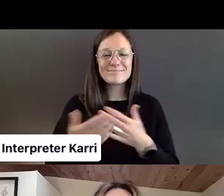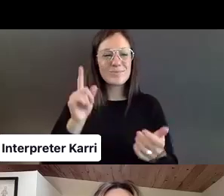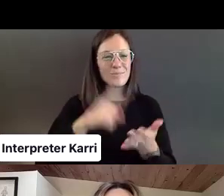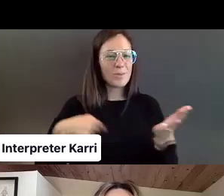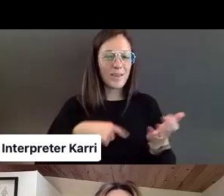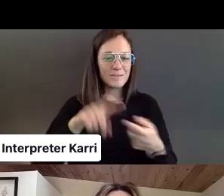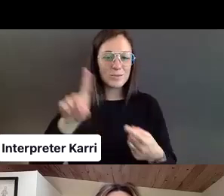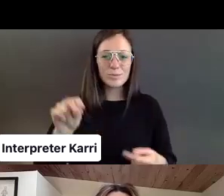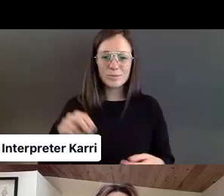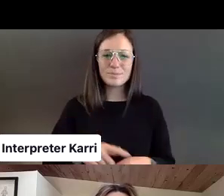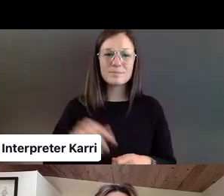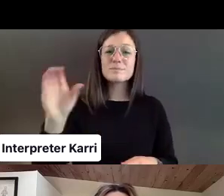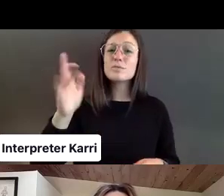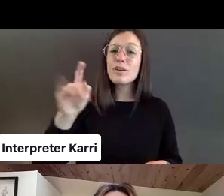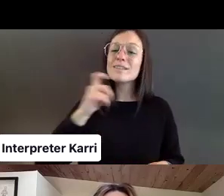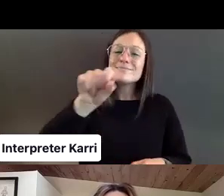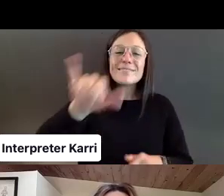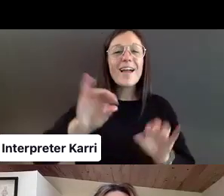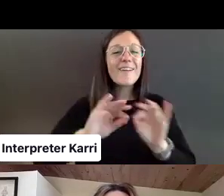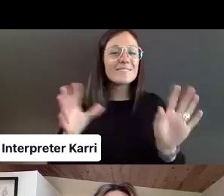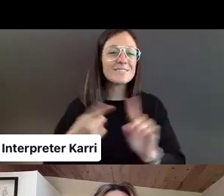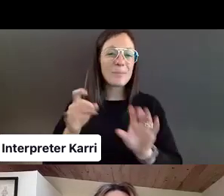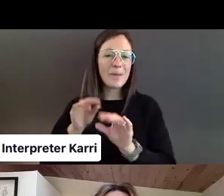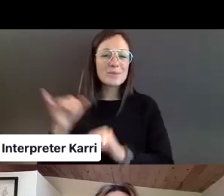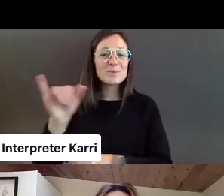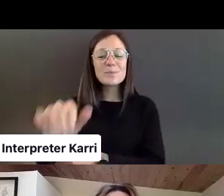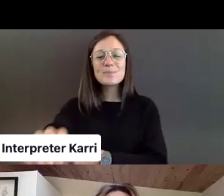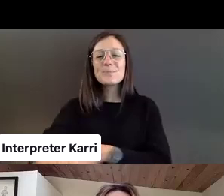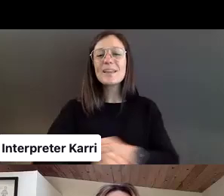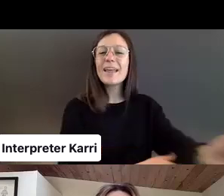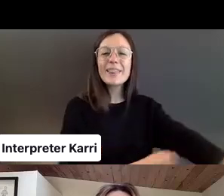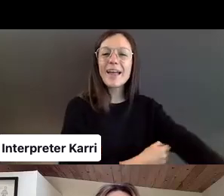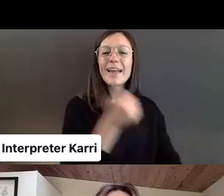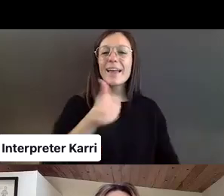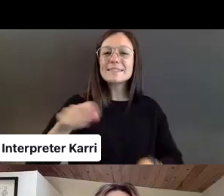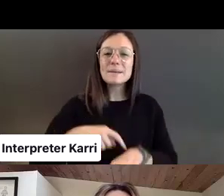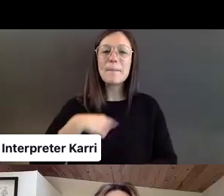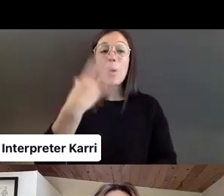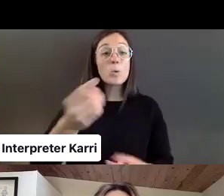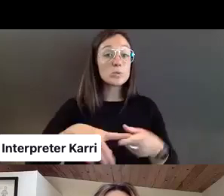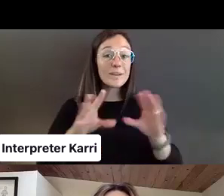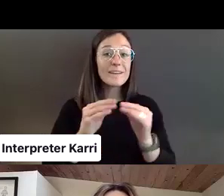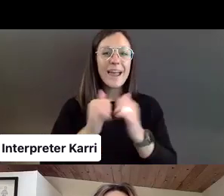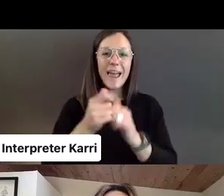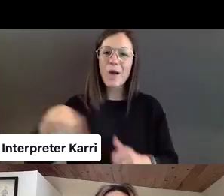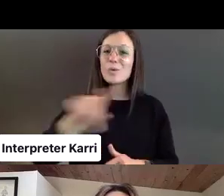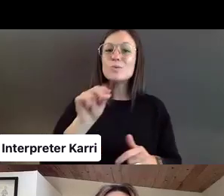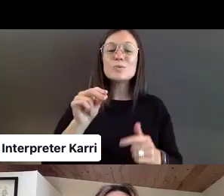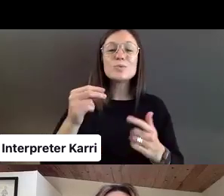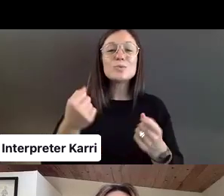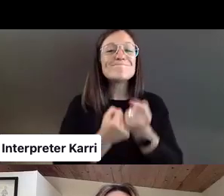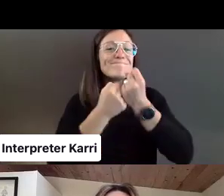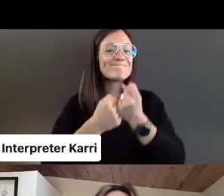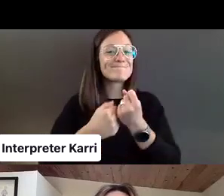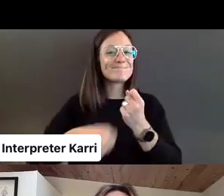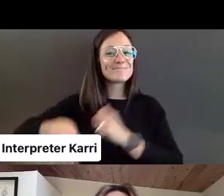Yeah. It's evident too from the outside. Like anytime I've come to a convention, the way in which you sort of hold each other in these spaces is